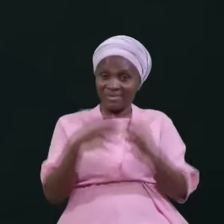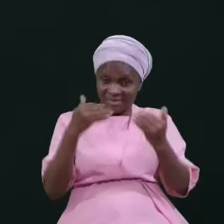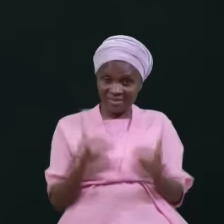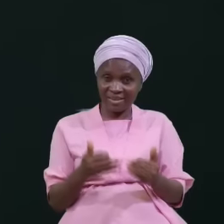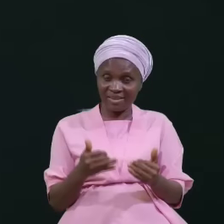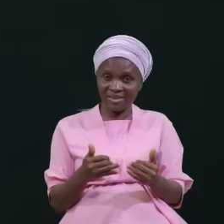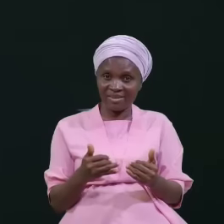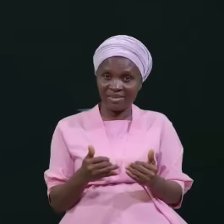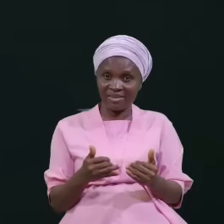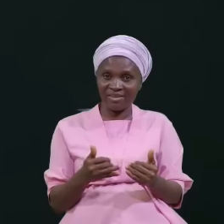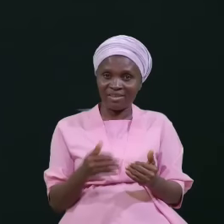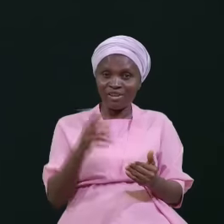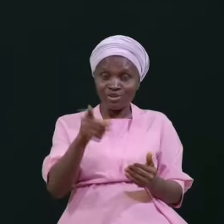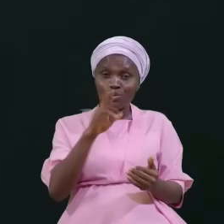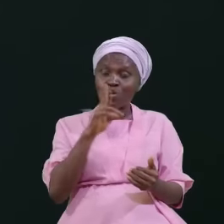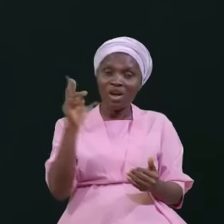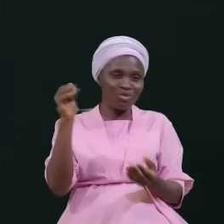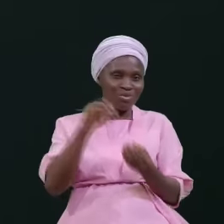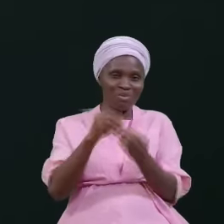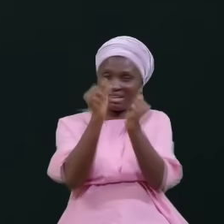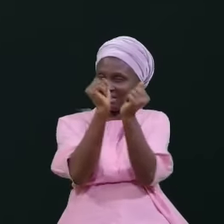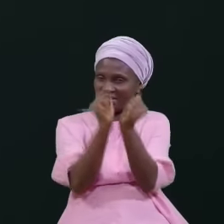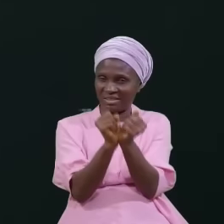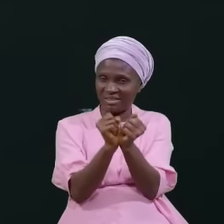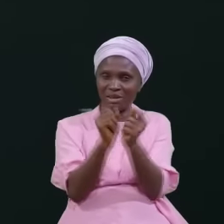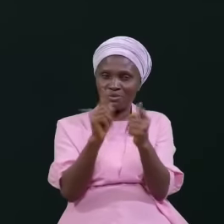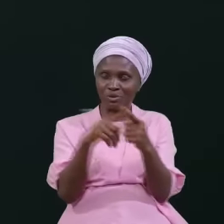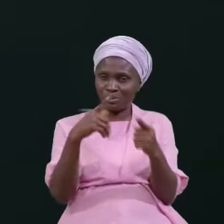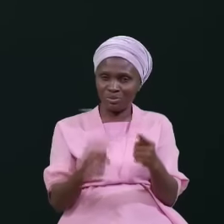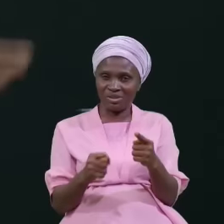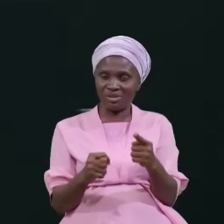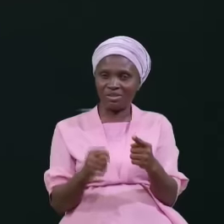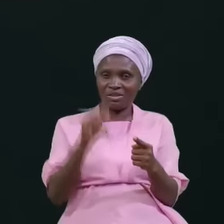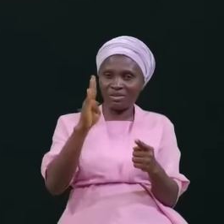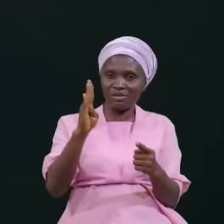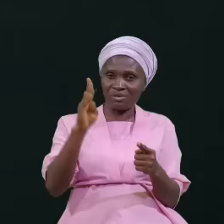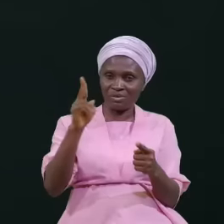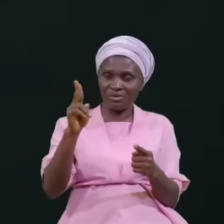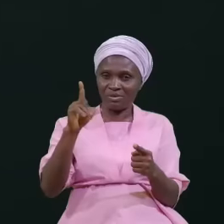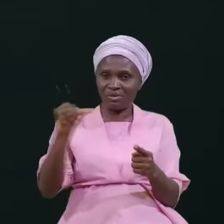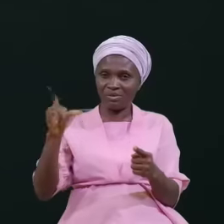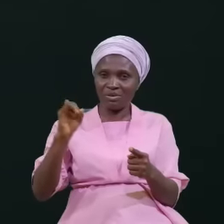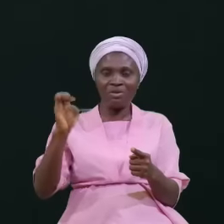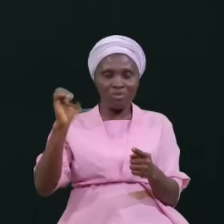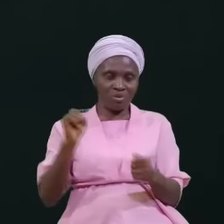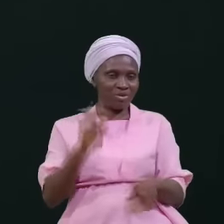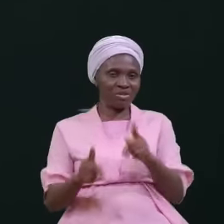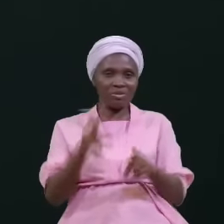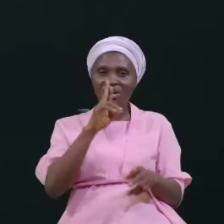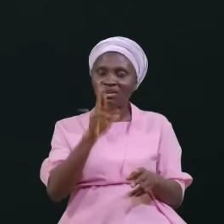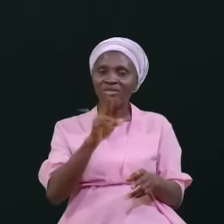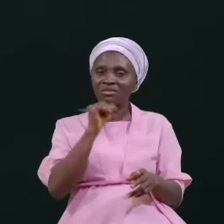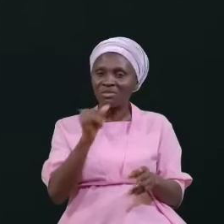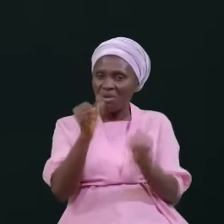a slave to the bullies, a slave to the people that want